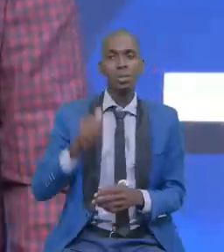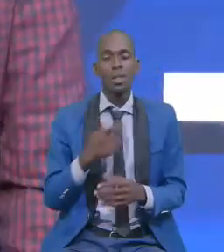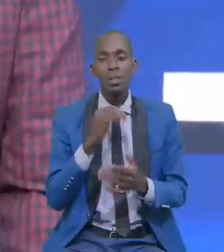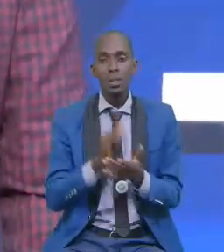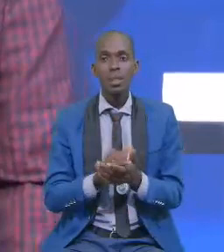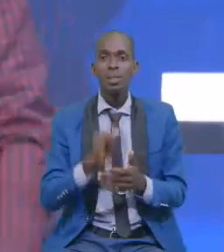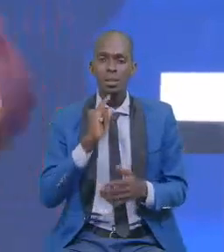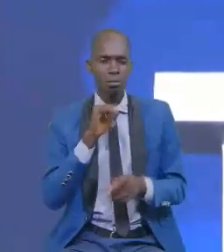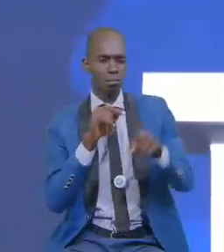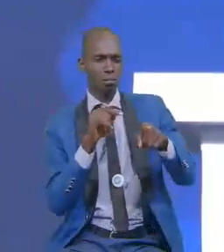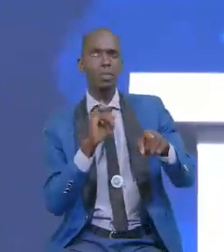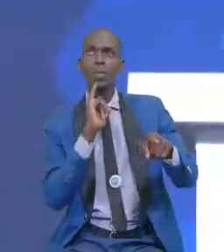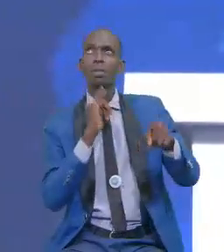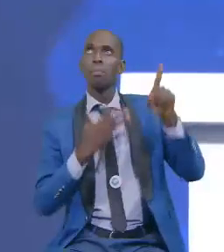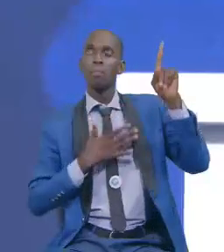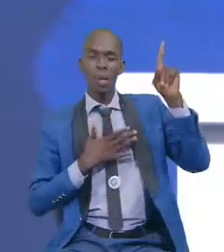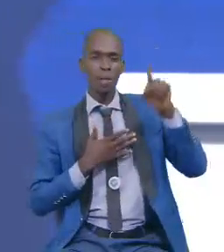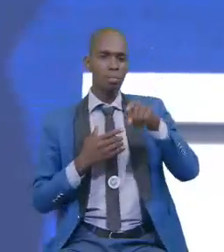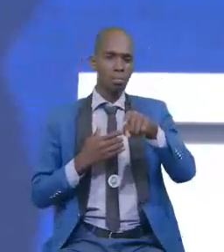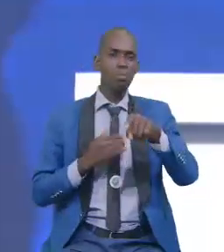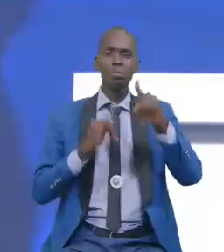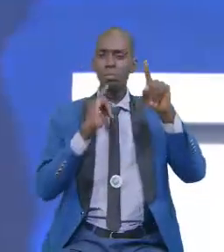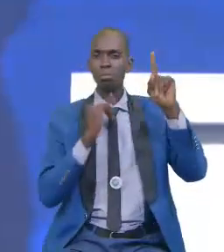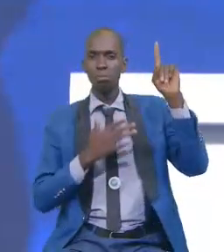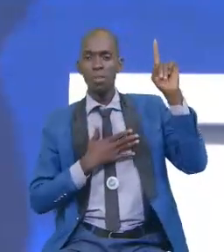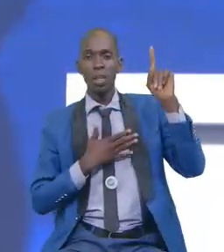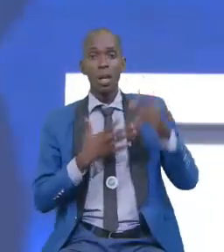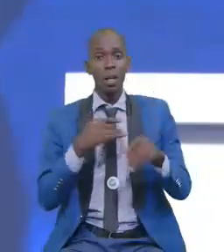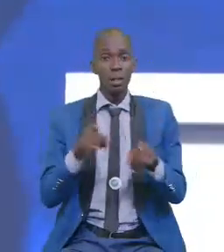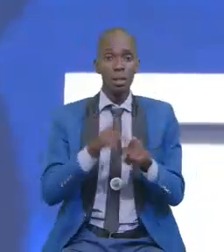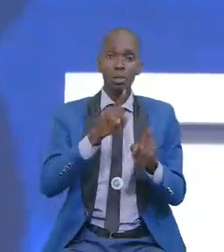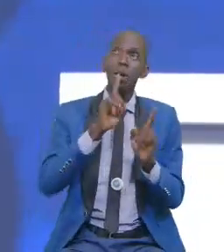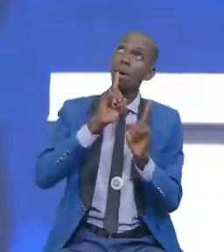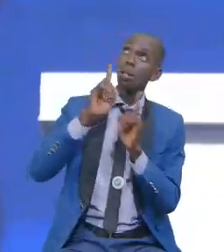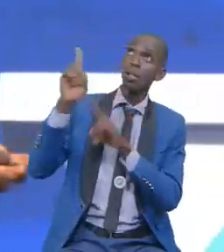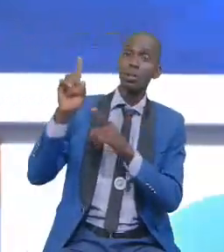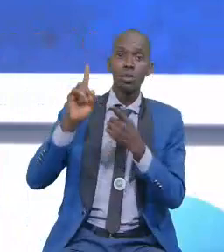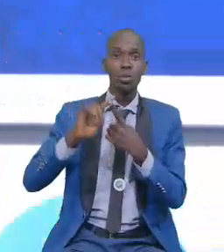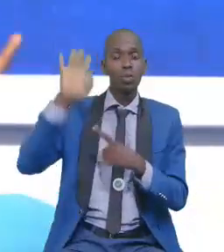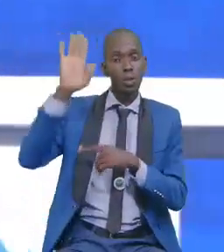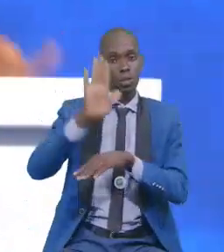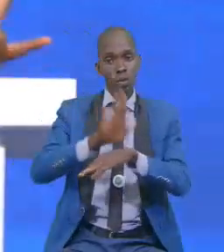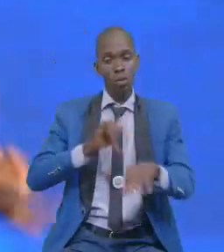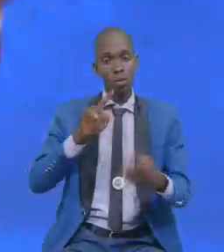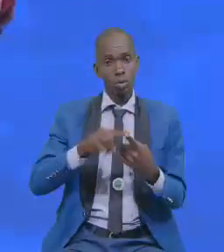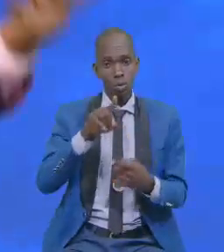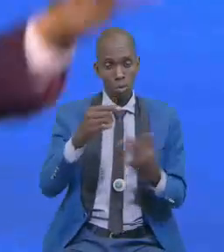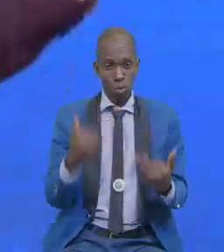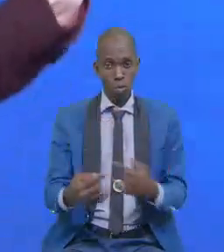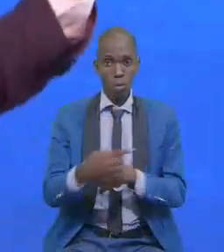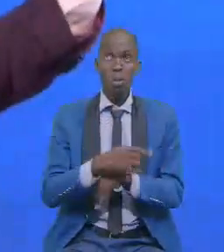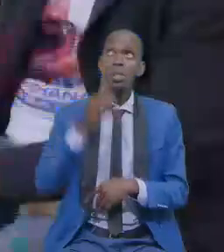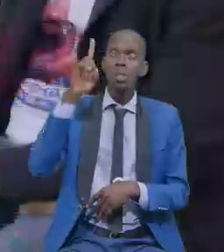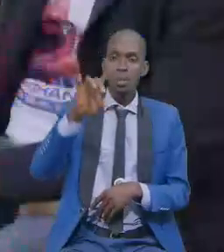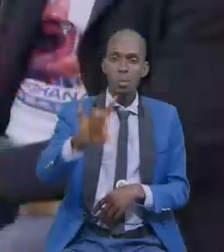mine, that's mine, that's mine. And as we respond to his visitation here today, he takes you